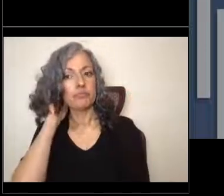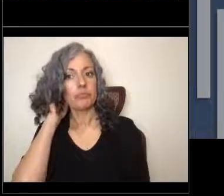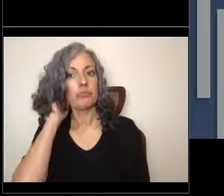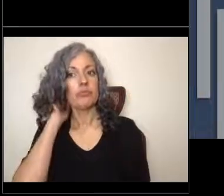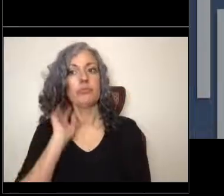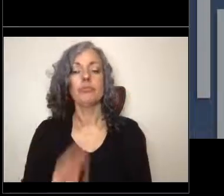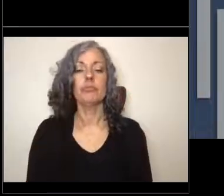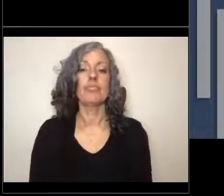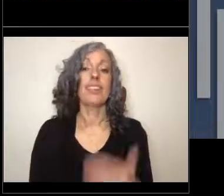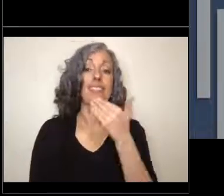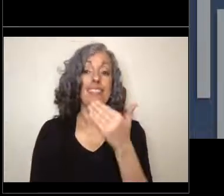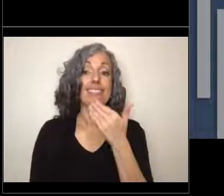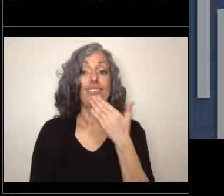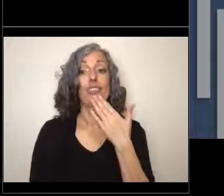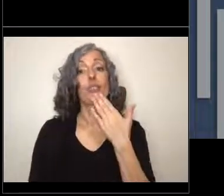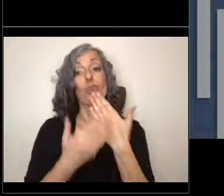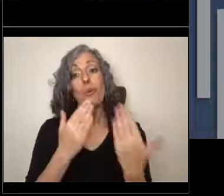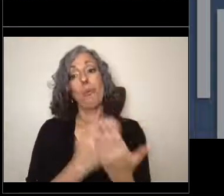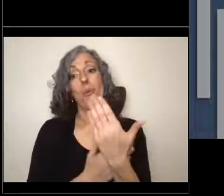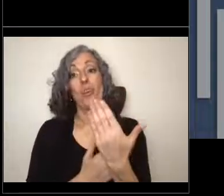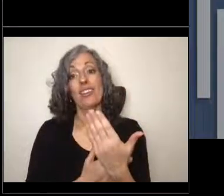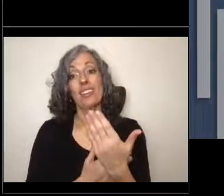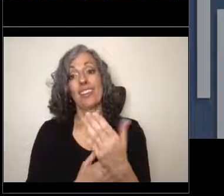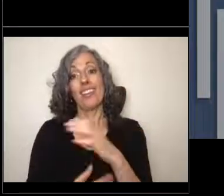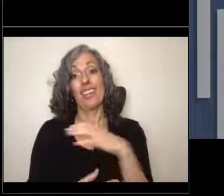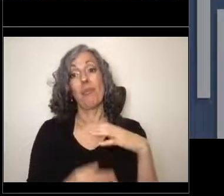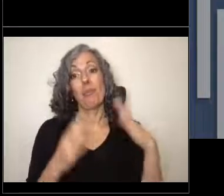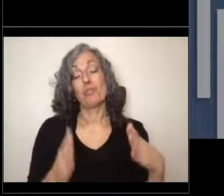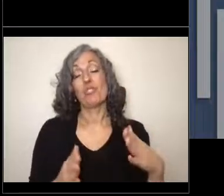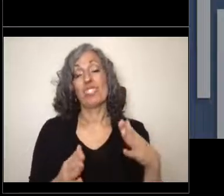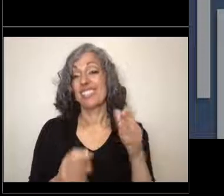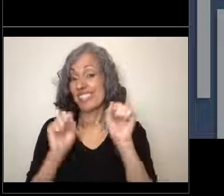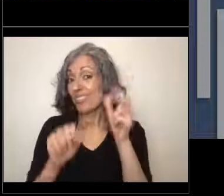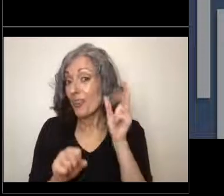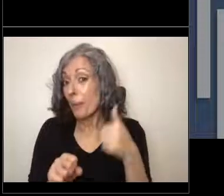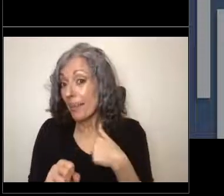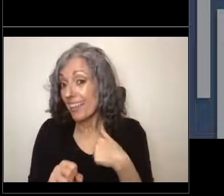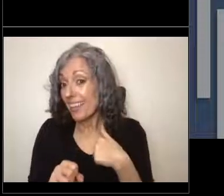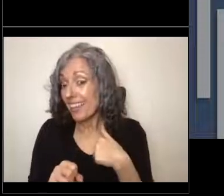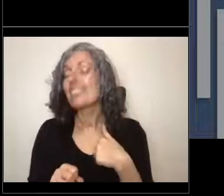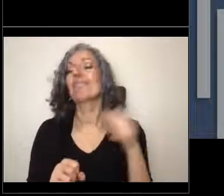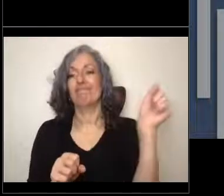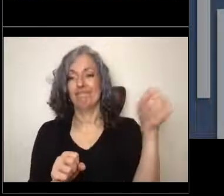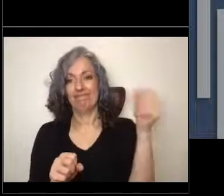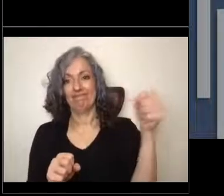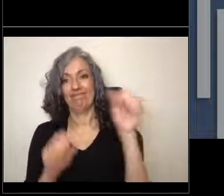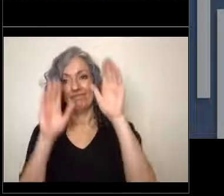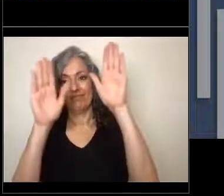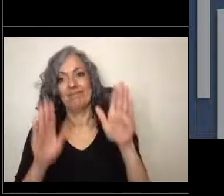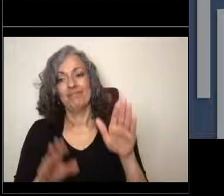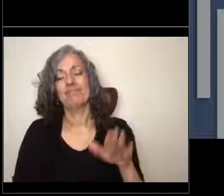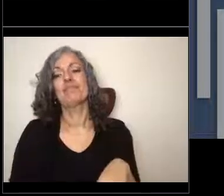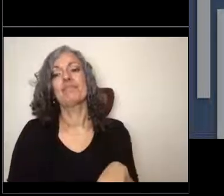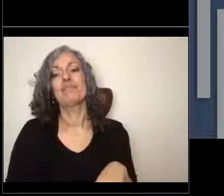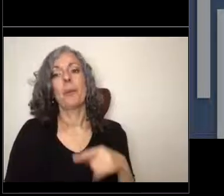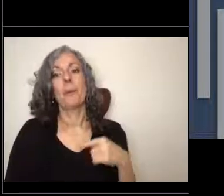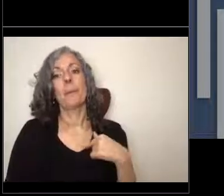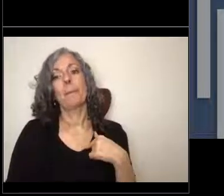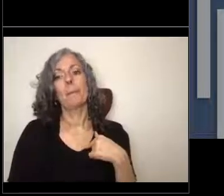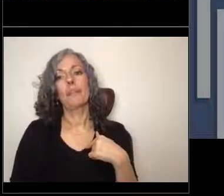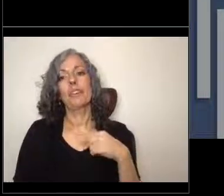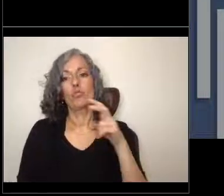Thank you. Good morning, commissioners. Can you hear me okay? Yes. Okay, great. Kiana Valentine on behalf of